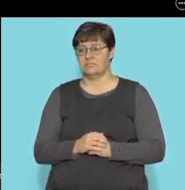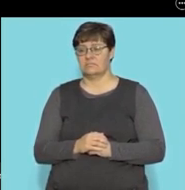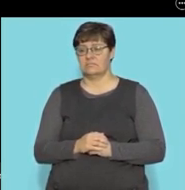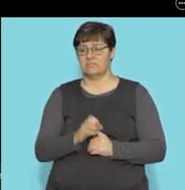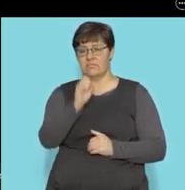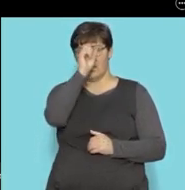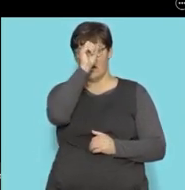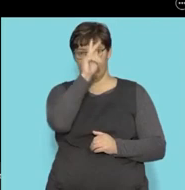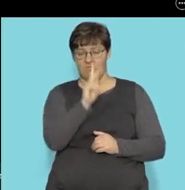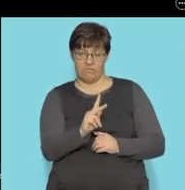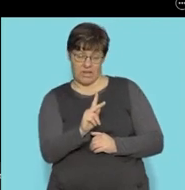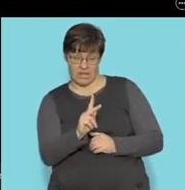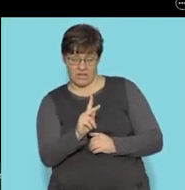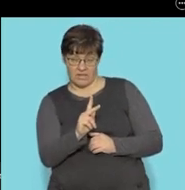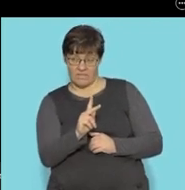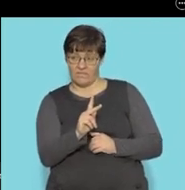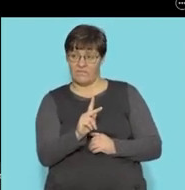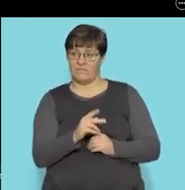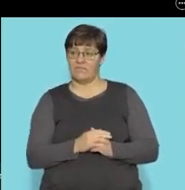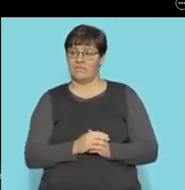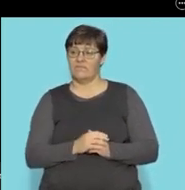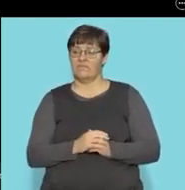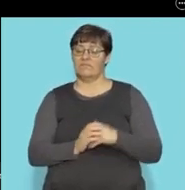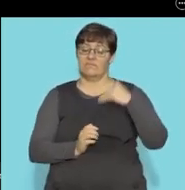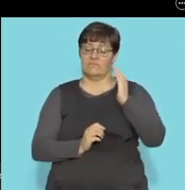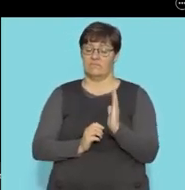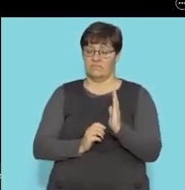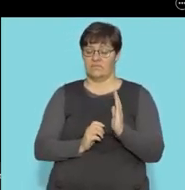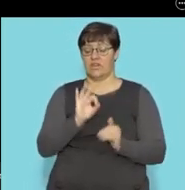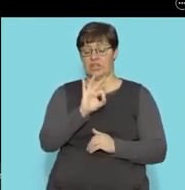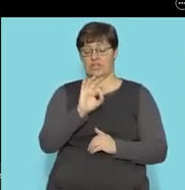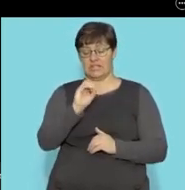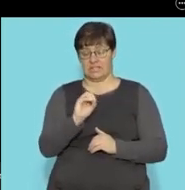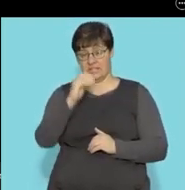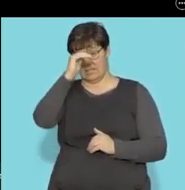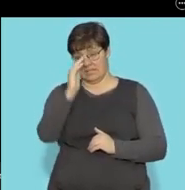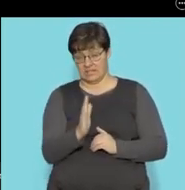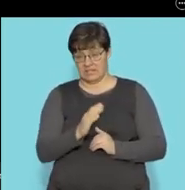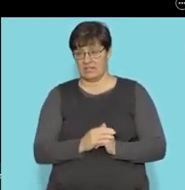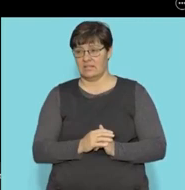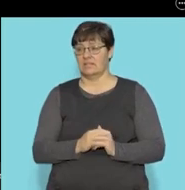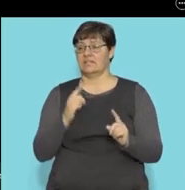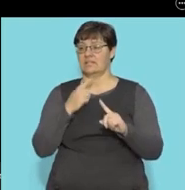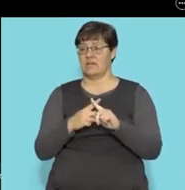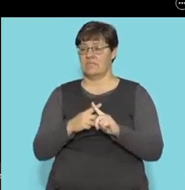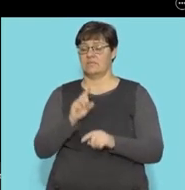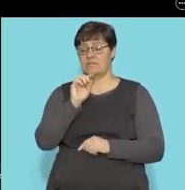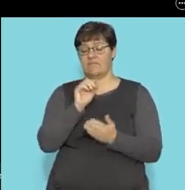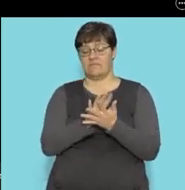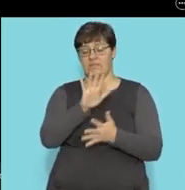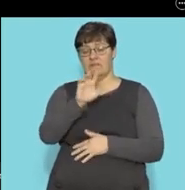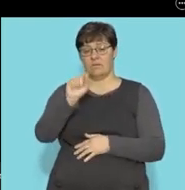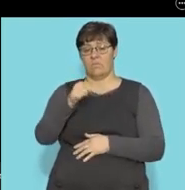Sorry guys, this fraction button is not my friend today. A half times 30